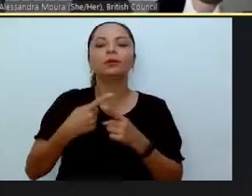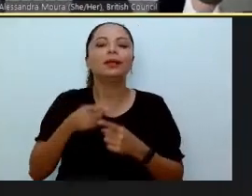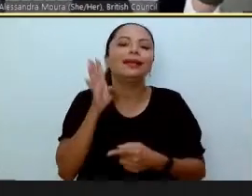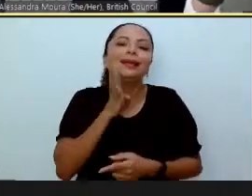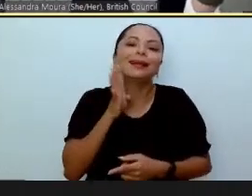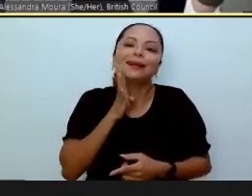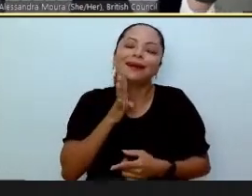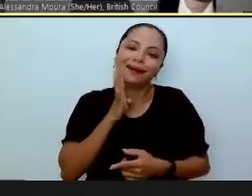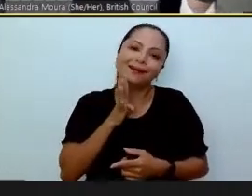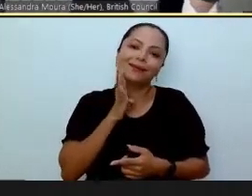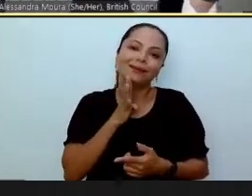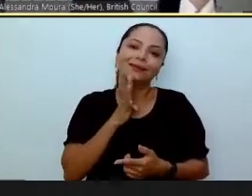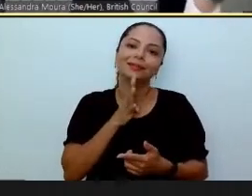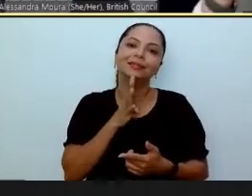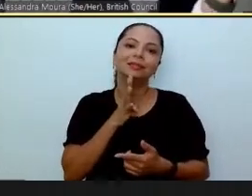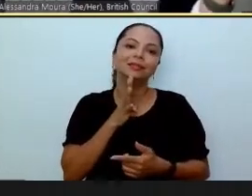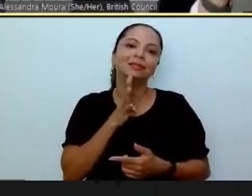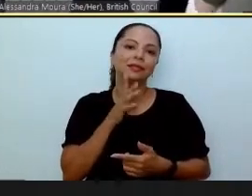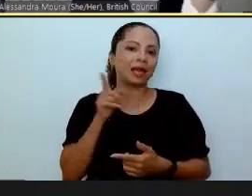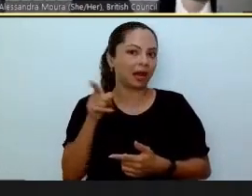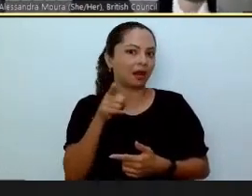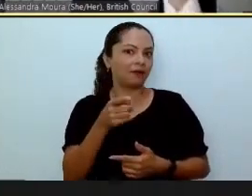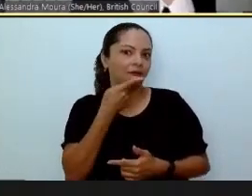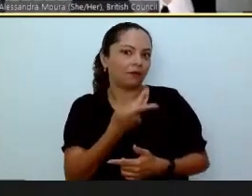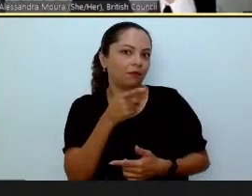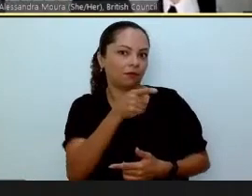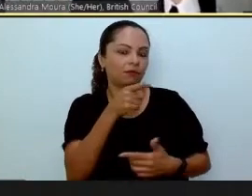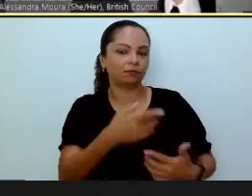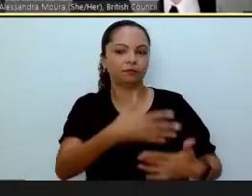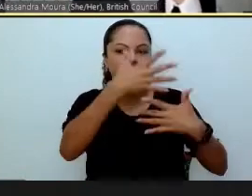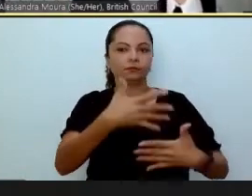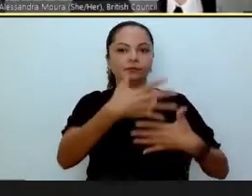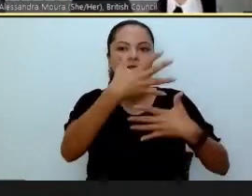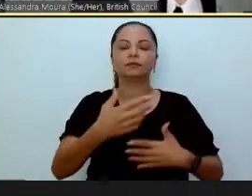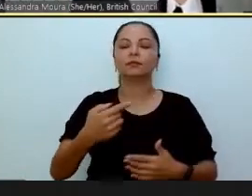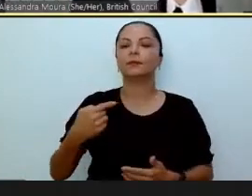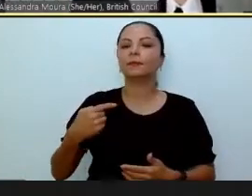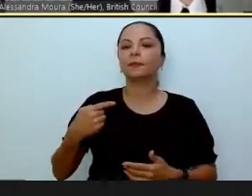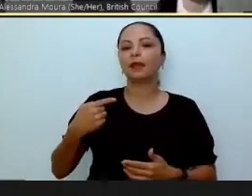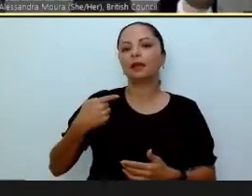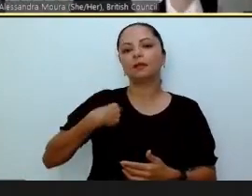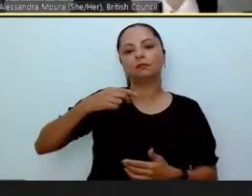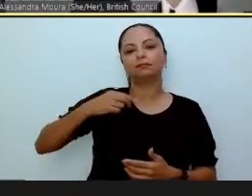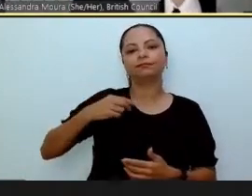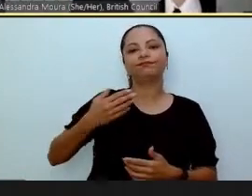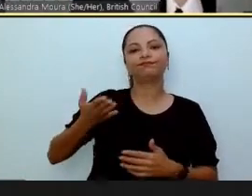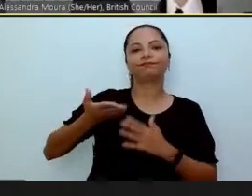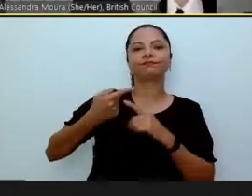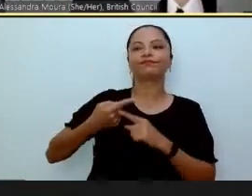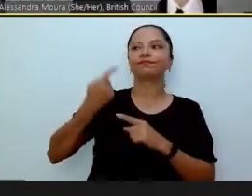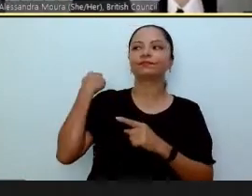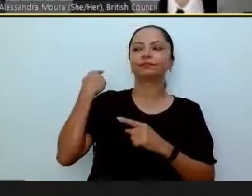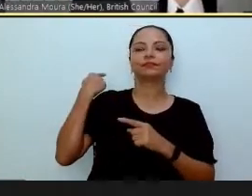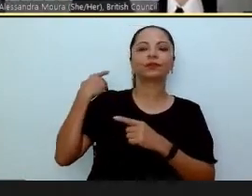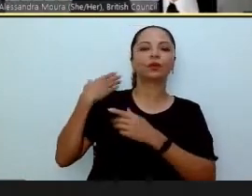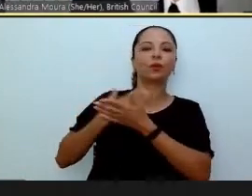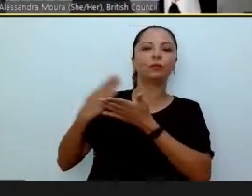she mentions, I haven't been a teacher since the beginning of career, but I'm a